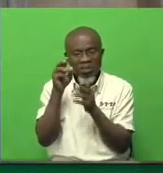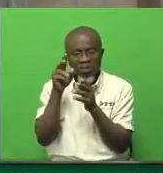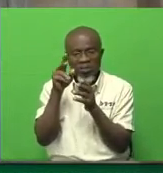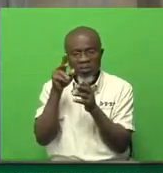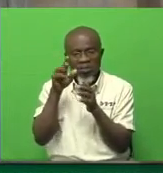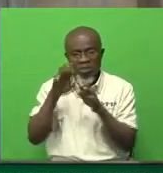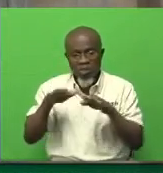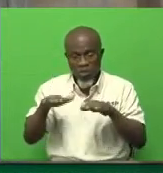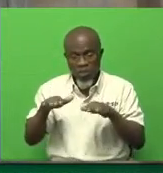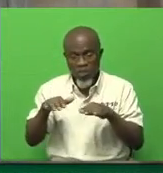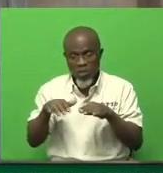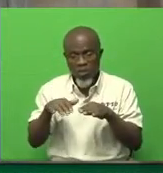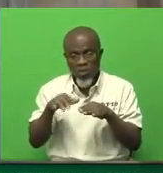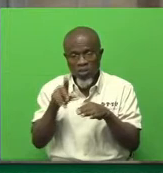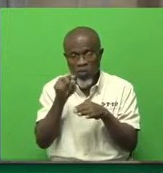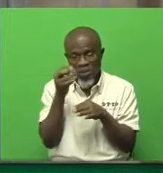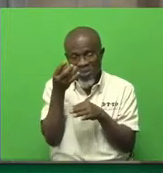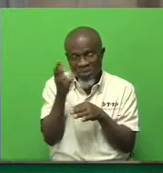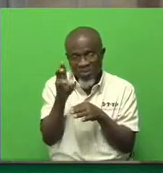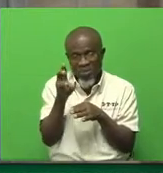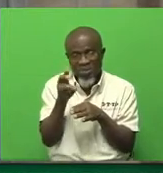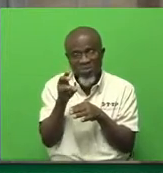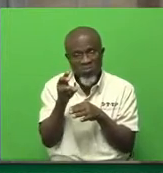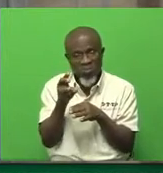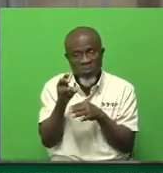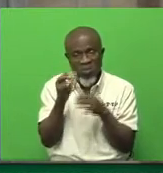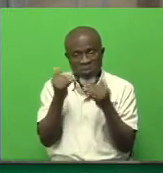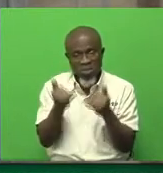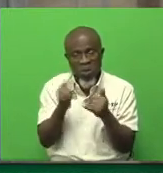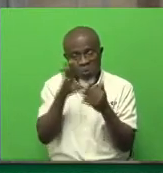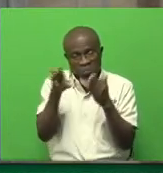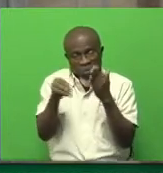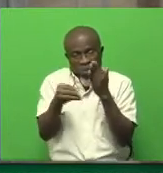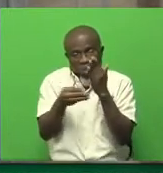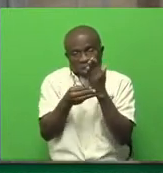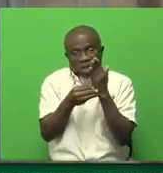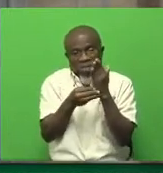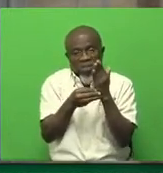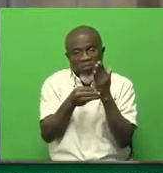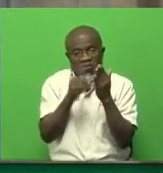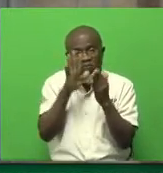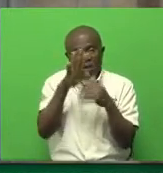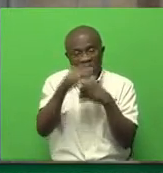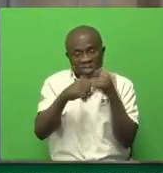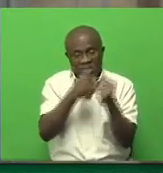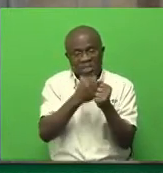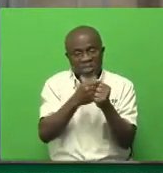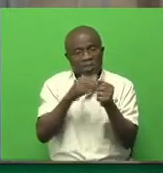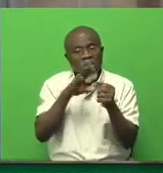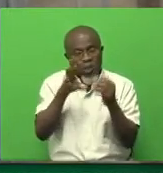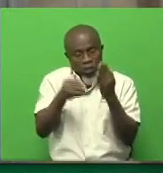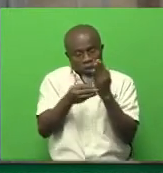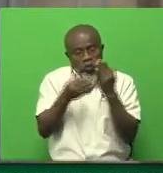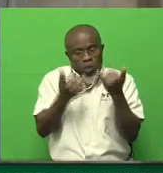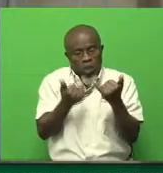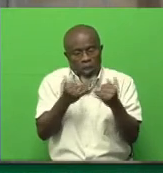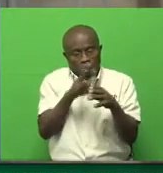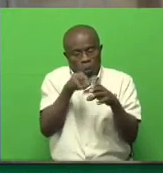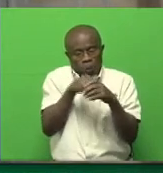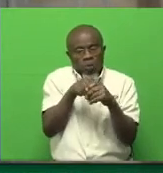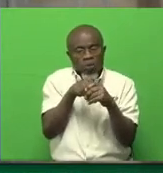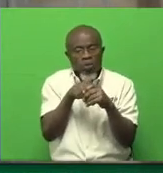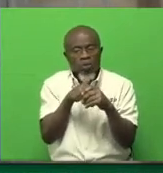this has been going on for over five years now it includes Senate four and five there's an adequate space for the students with some